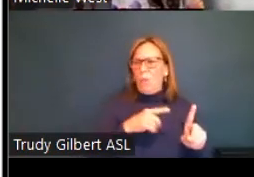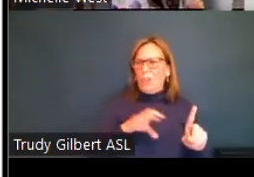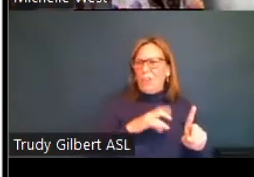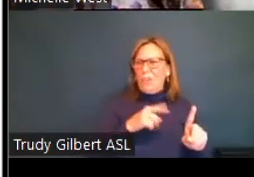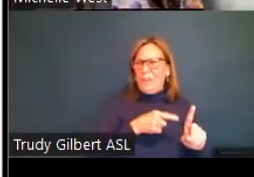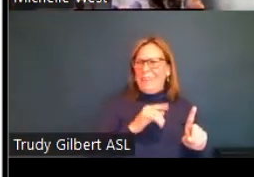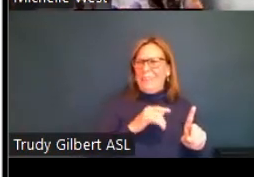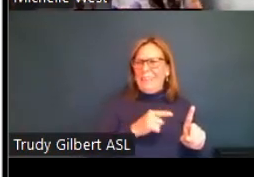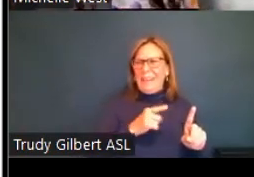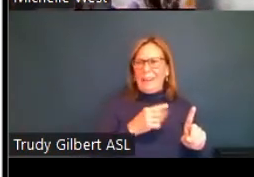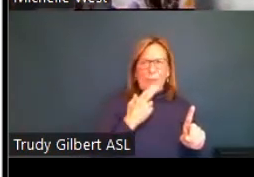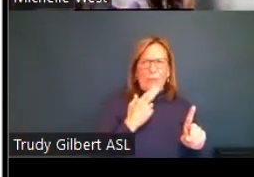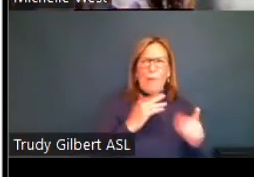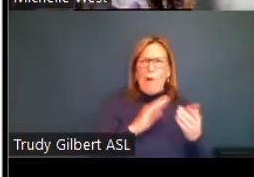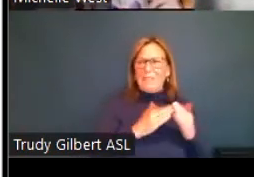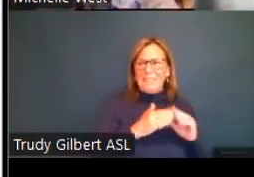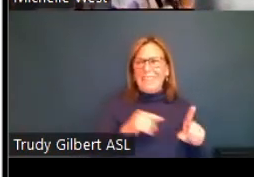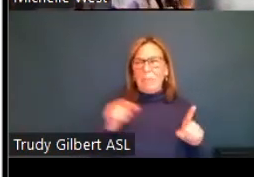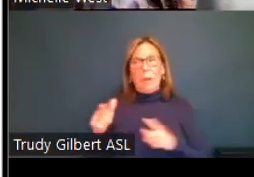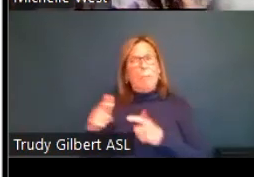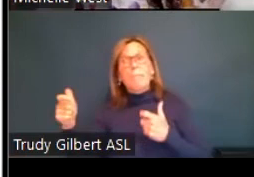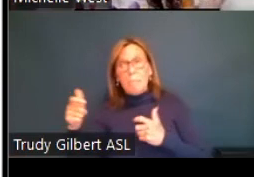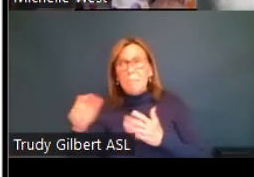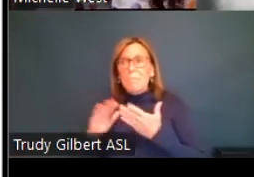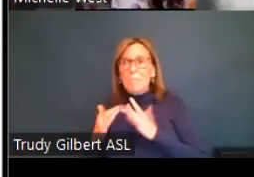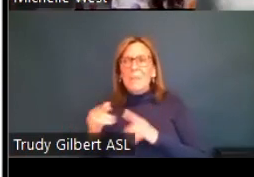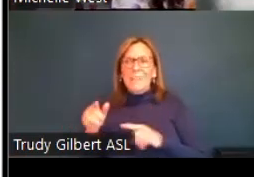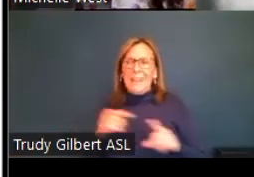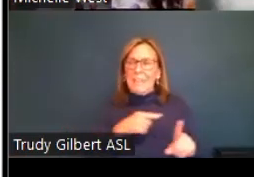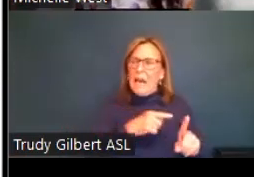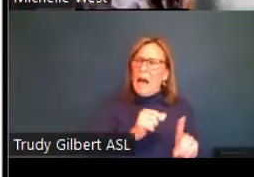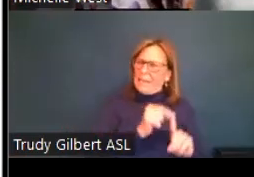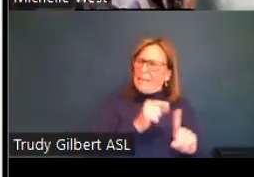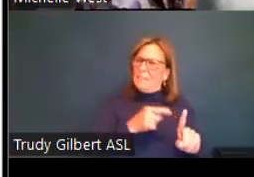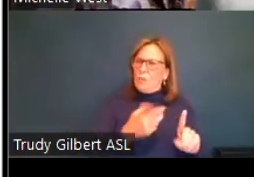a small size city or rural, unless you have a huge following for some reason.